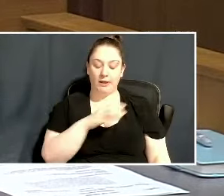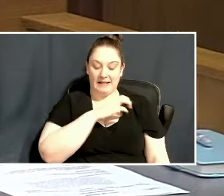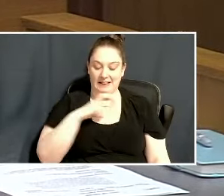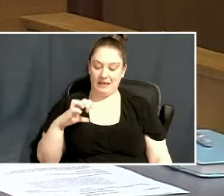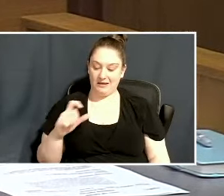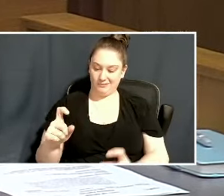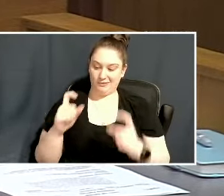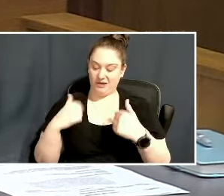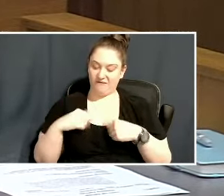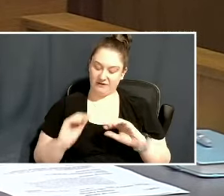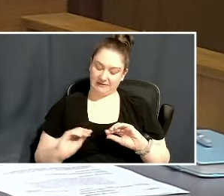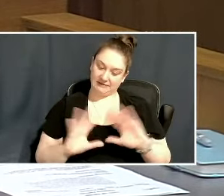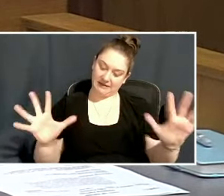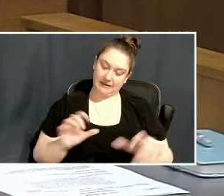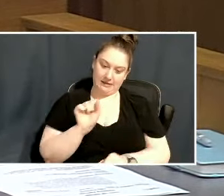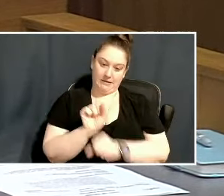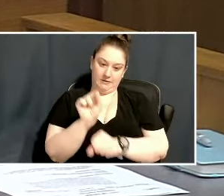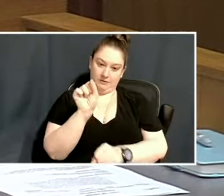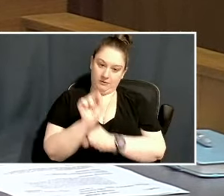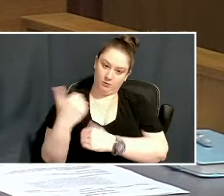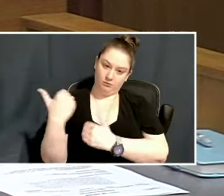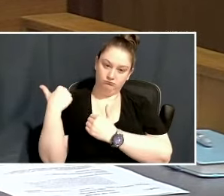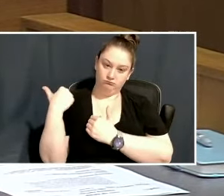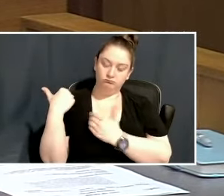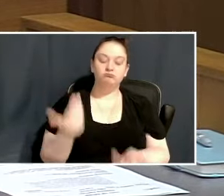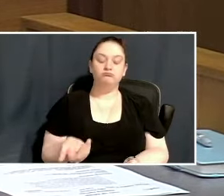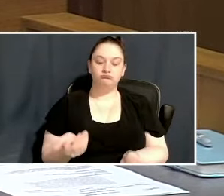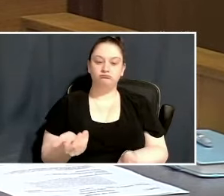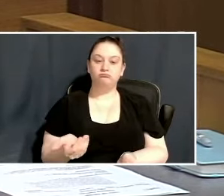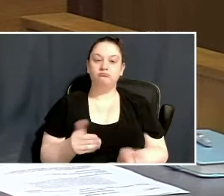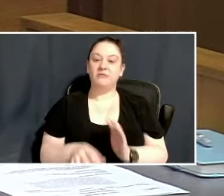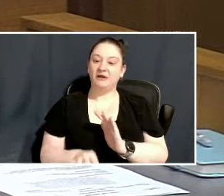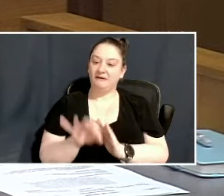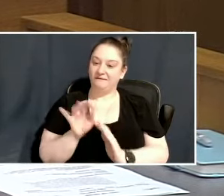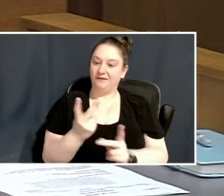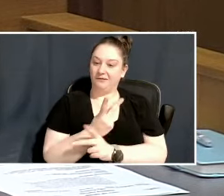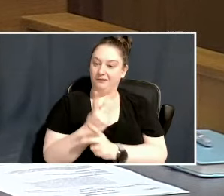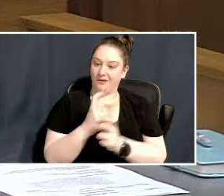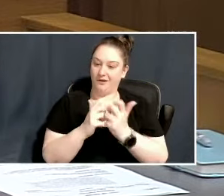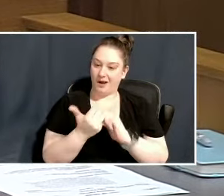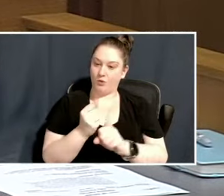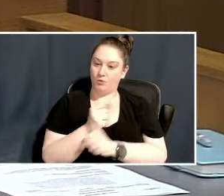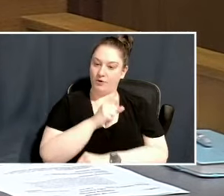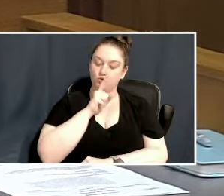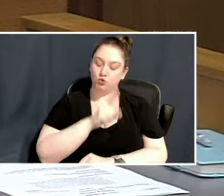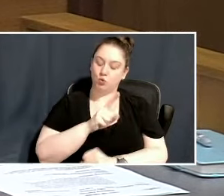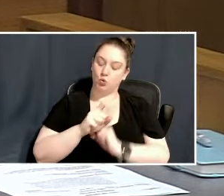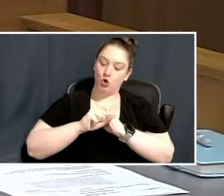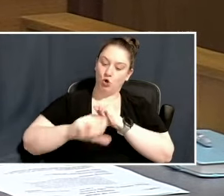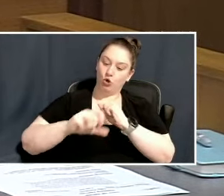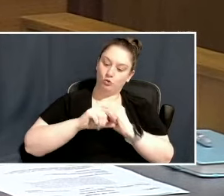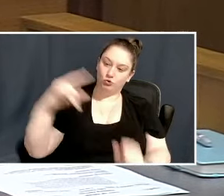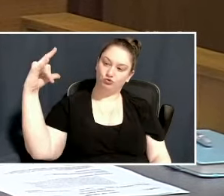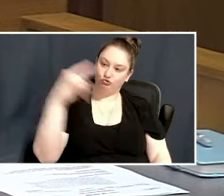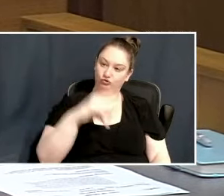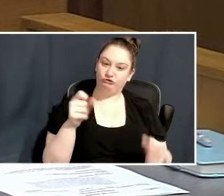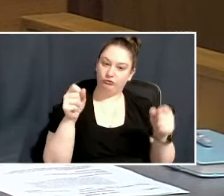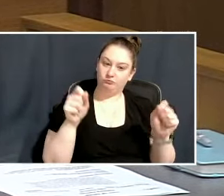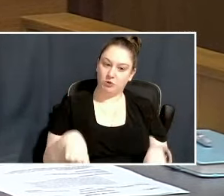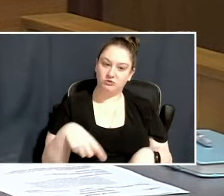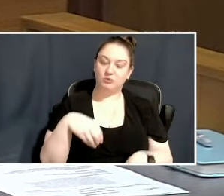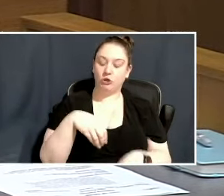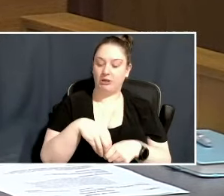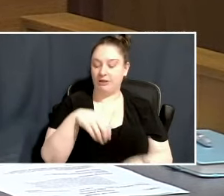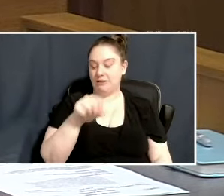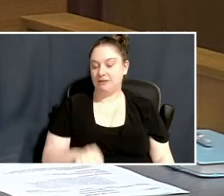mission: find a way to revive commercial air service in Salem. Then in January of this year, the